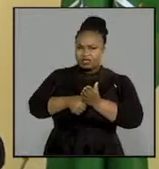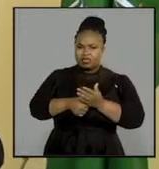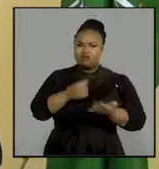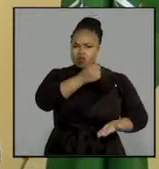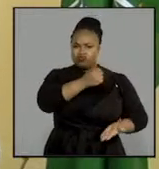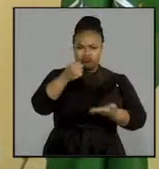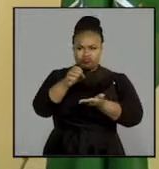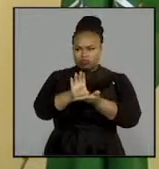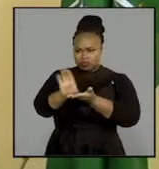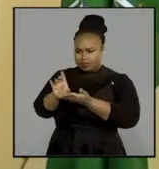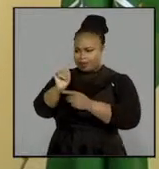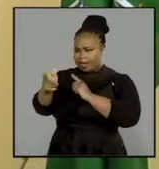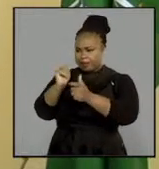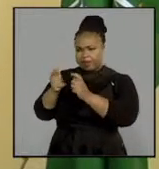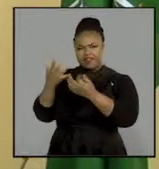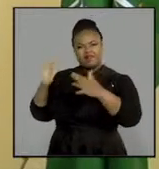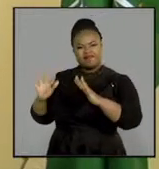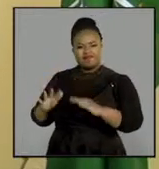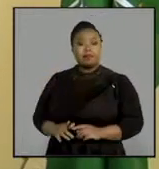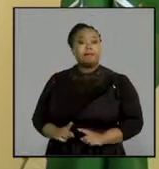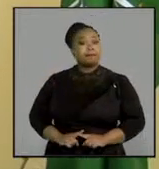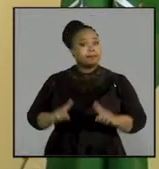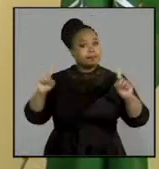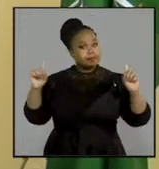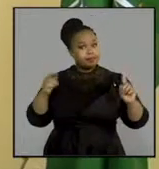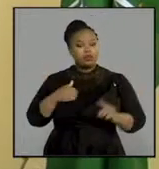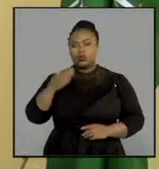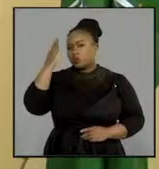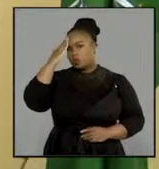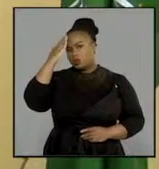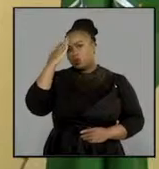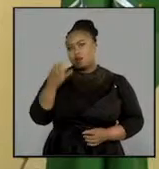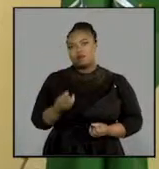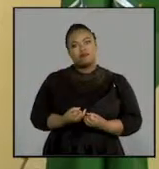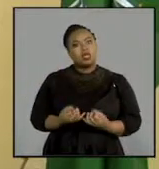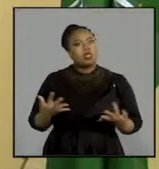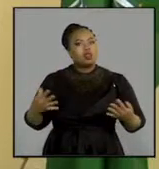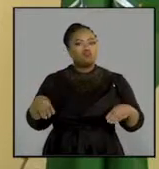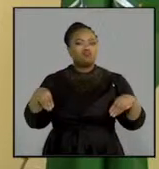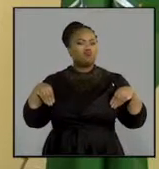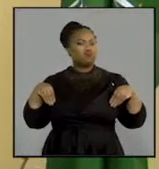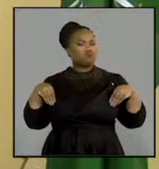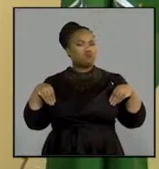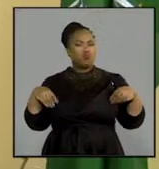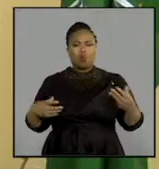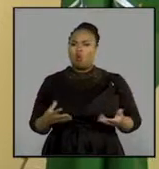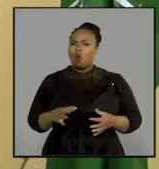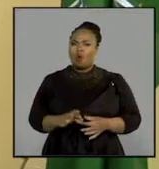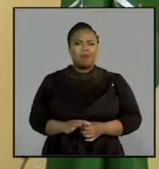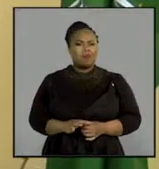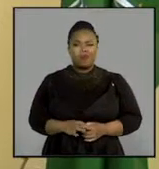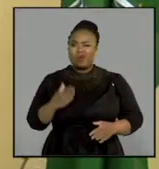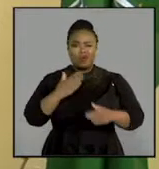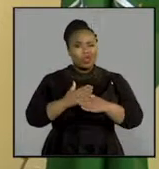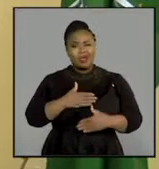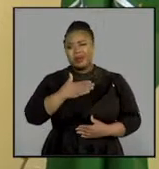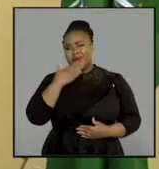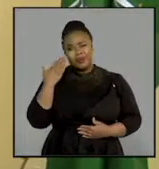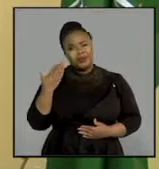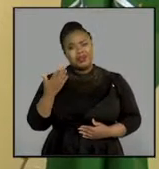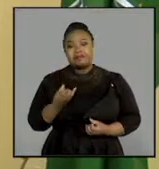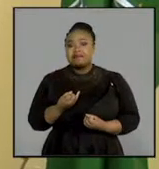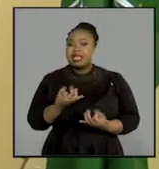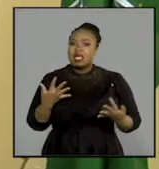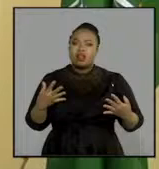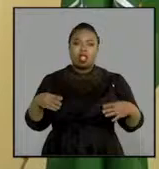grant recipients. However, we know that the levels of employment and income among women